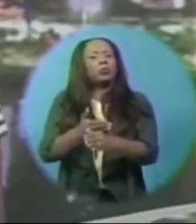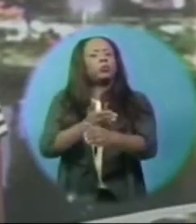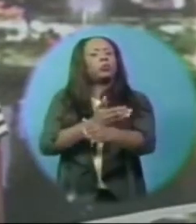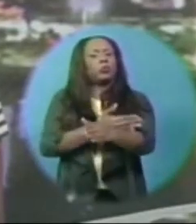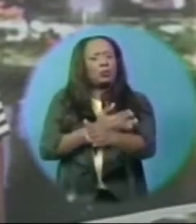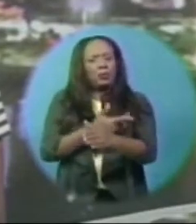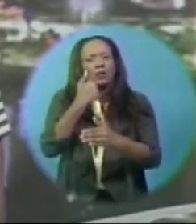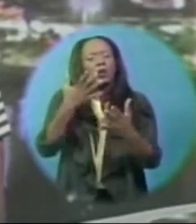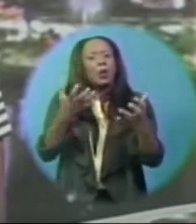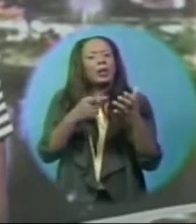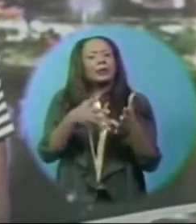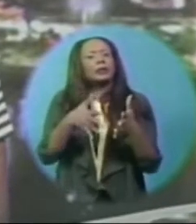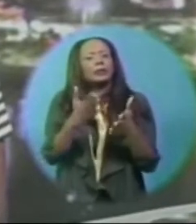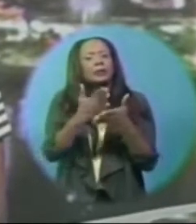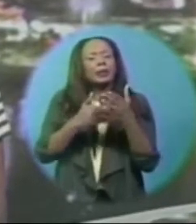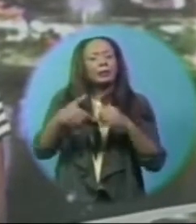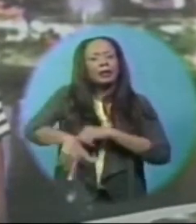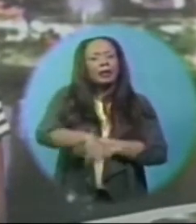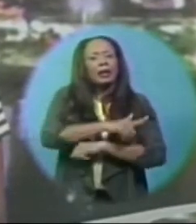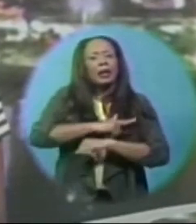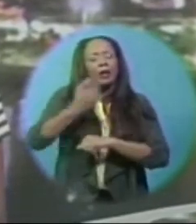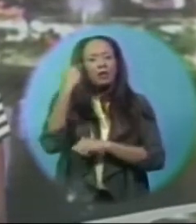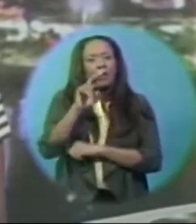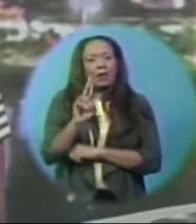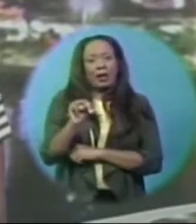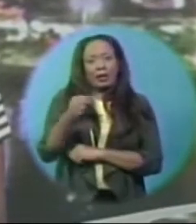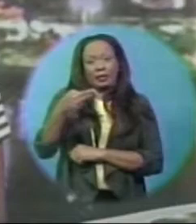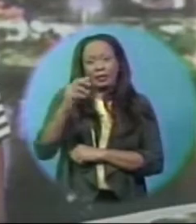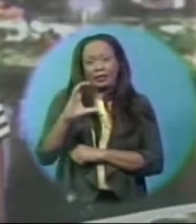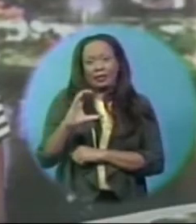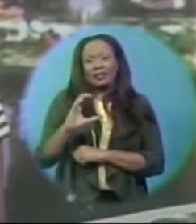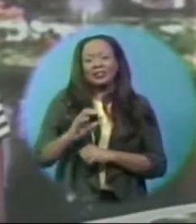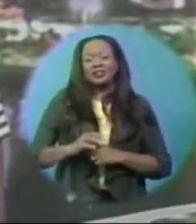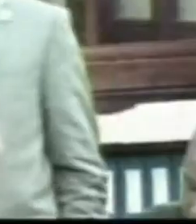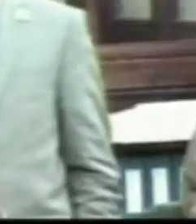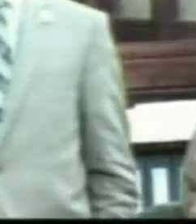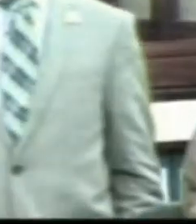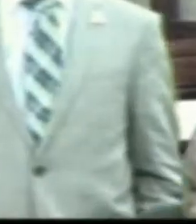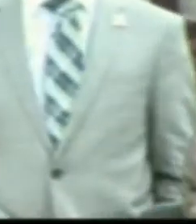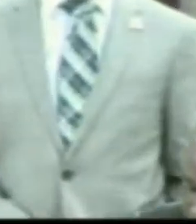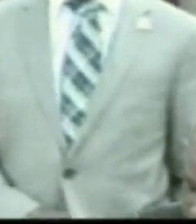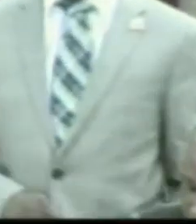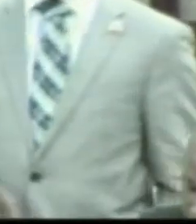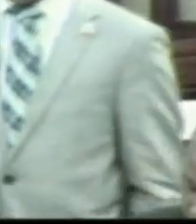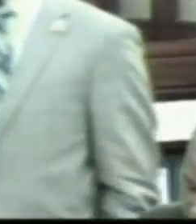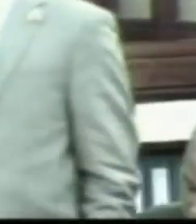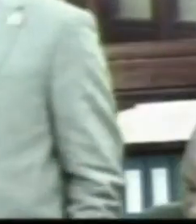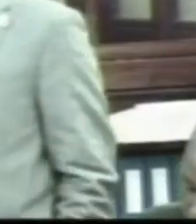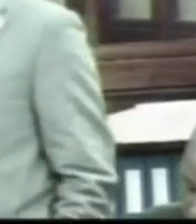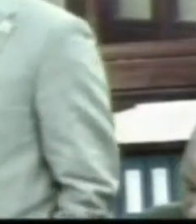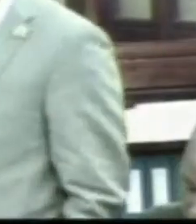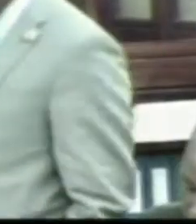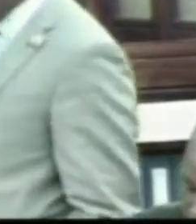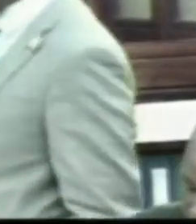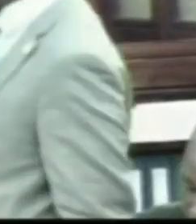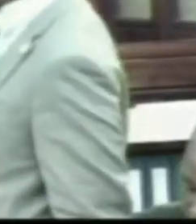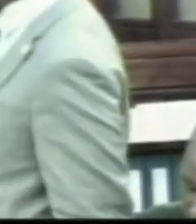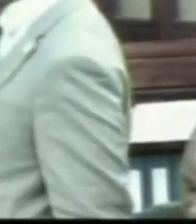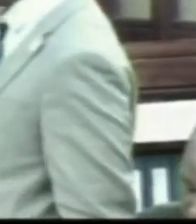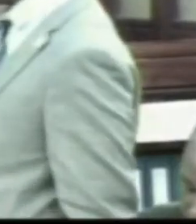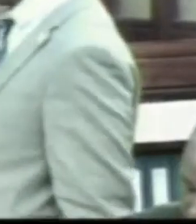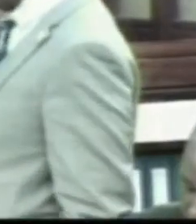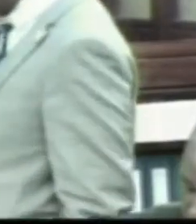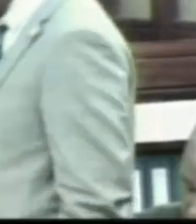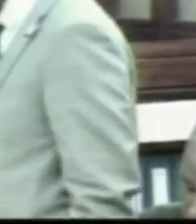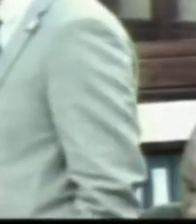Speightstown in the National Housing Corporation. I can boldly say, sir, that during what people call a